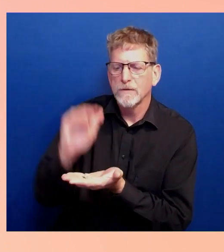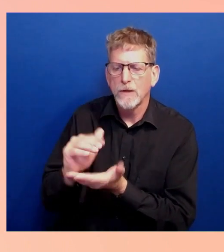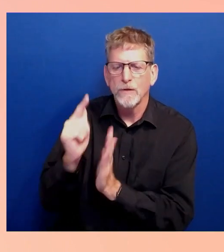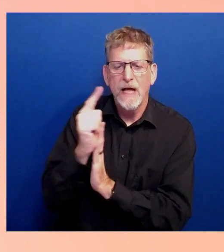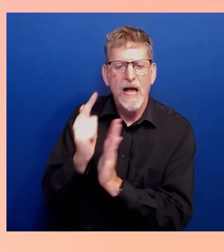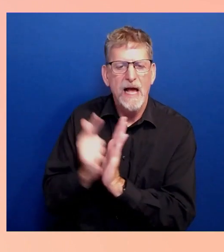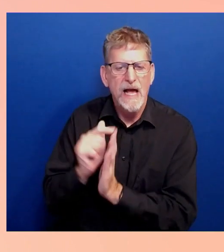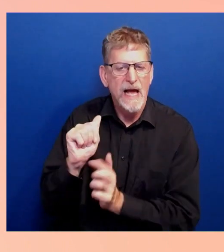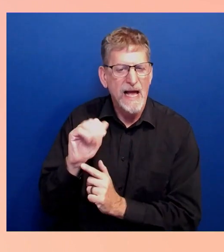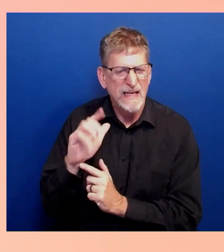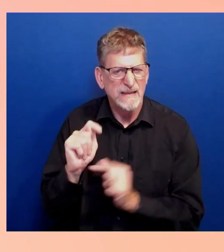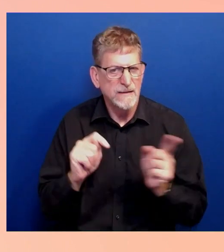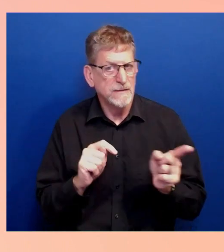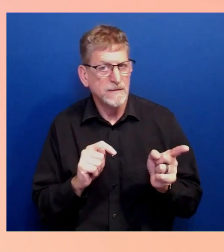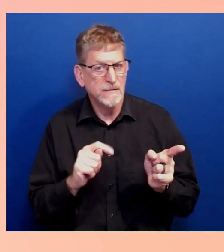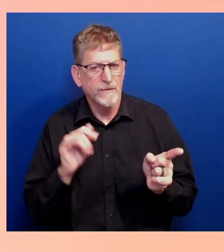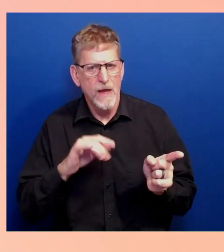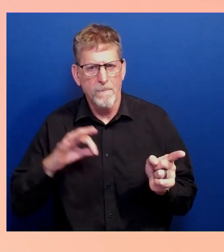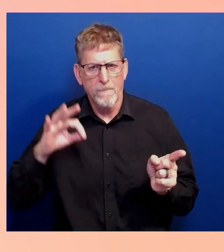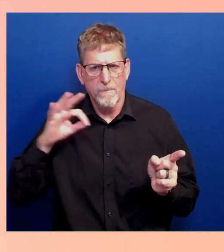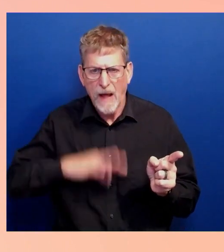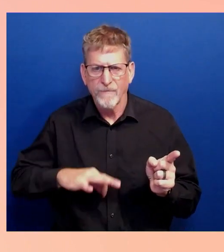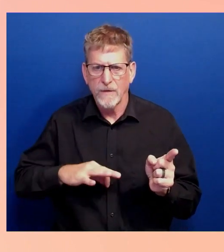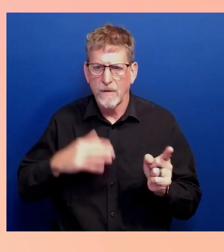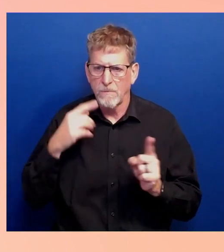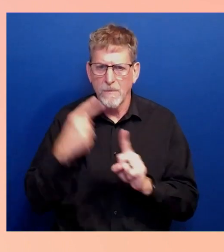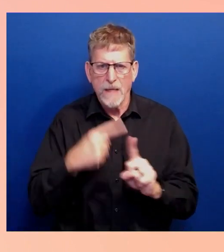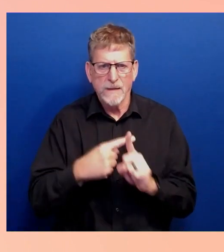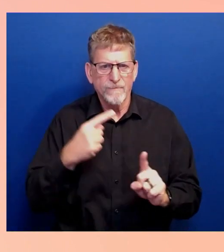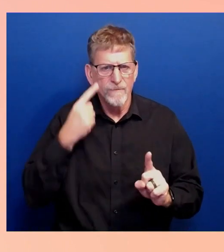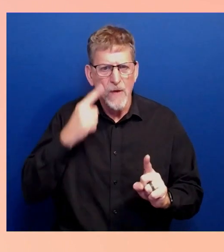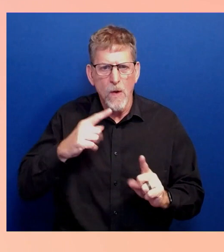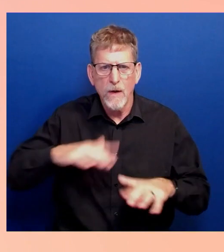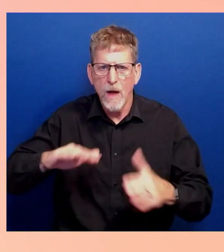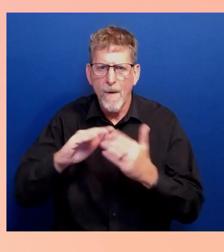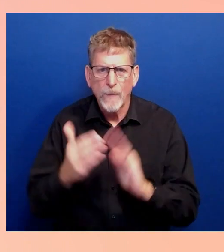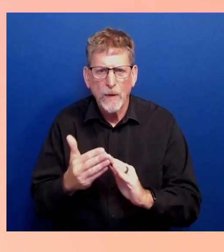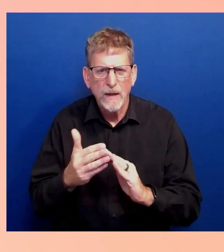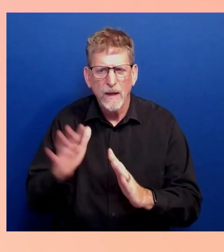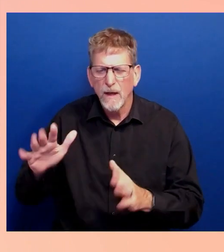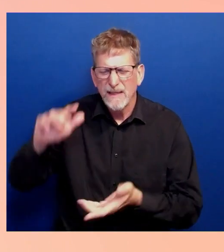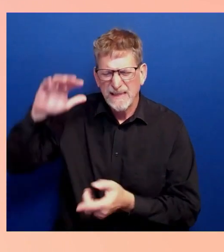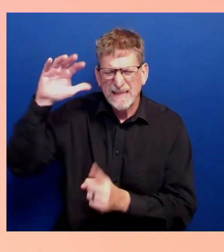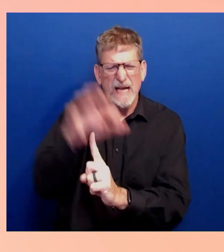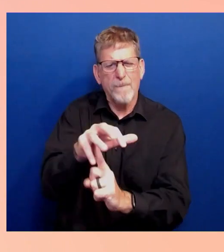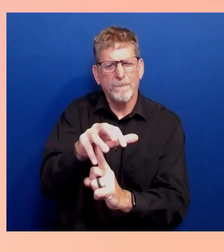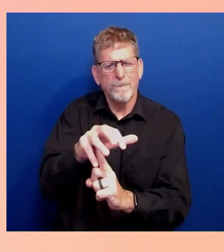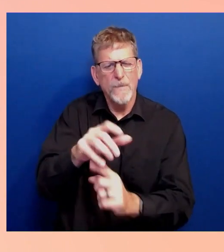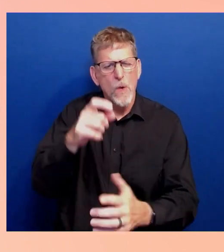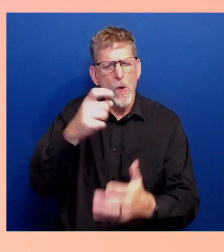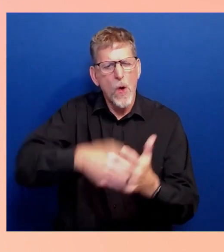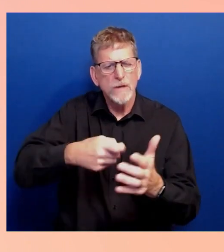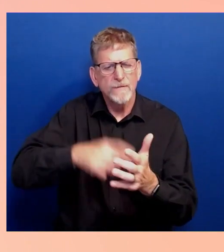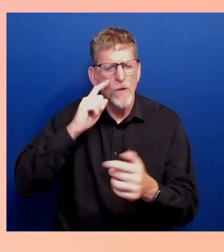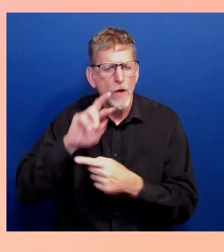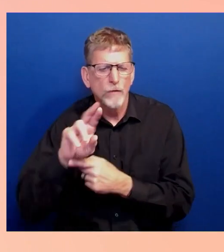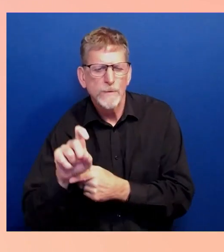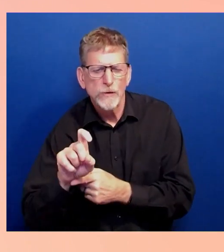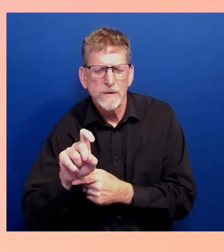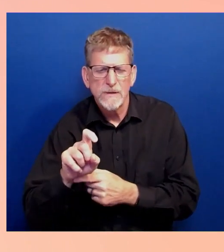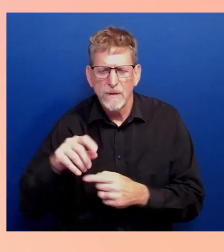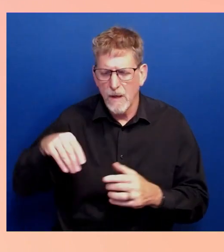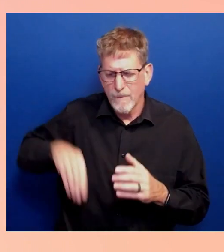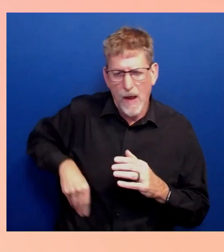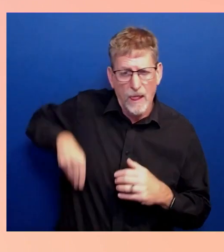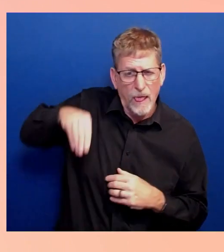caps on cost for prescription, out-of-pocket cost for prescription drugs for Medicare beneficiaries that President Biden spoke